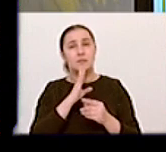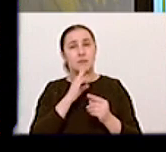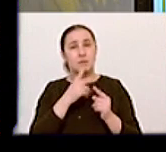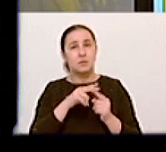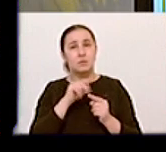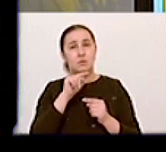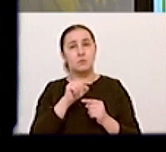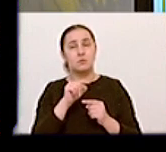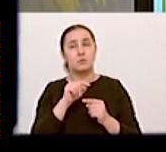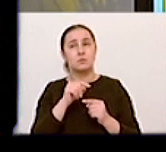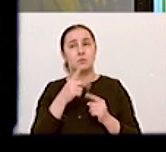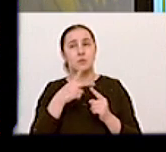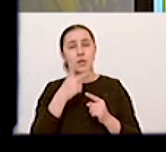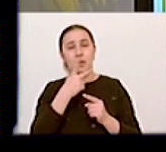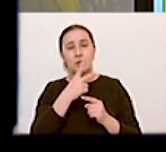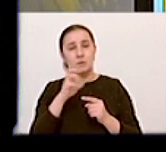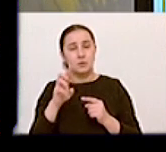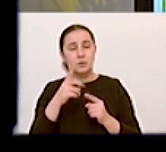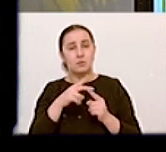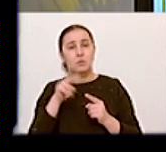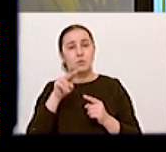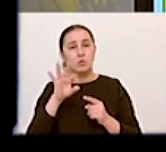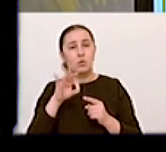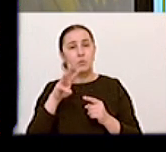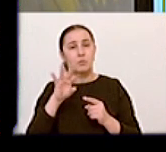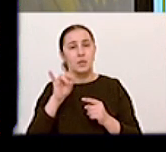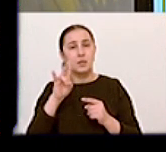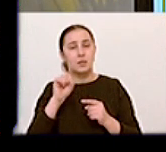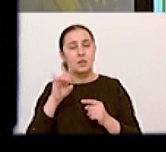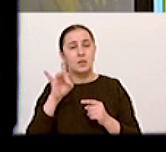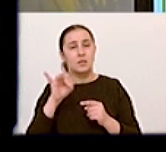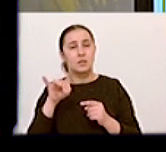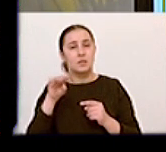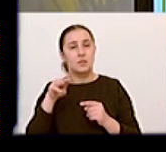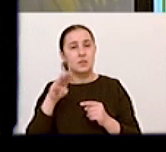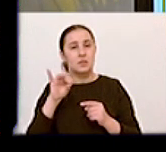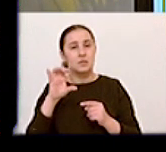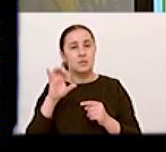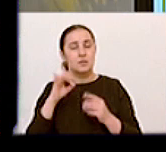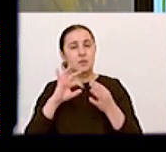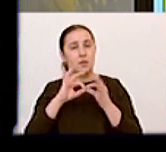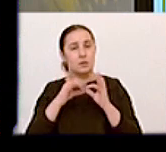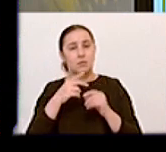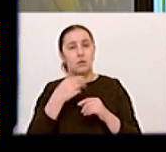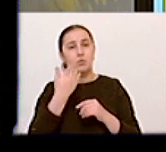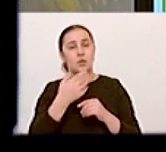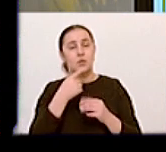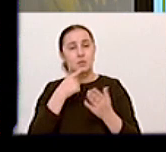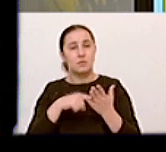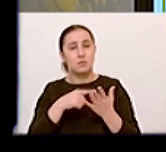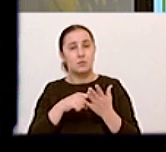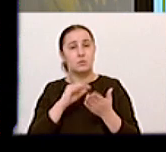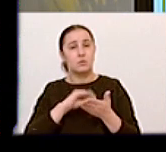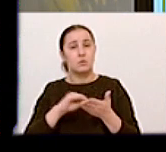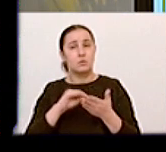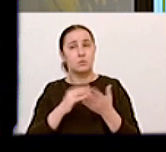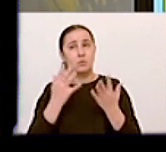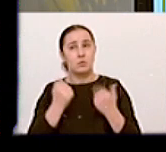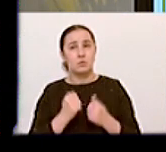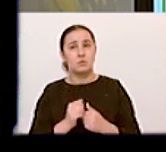qizlarni, ya'ni egizaklarni dominant va retsessiv belgilarini aniqlang va ularni daftaringizga yozib